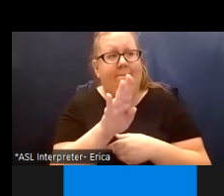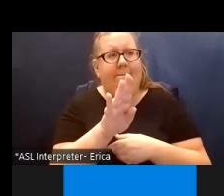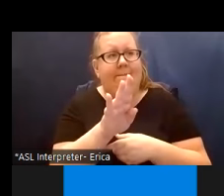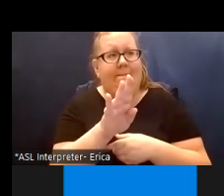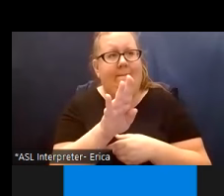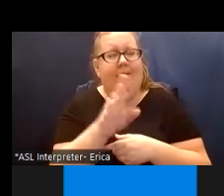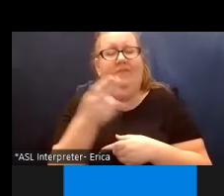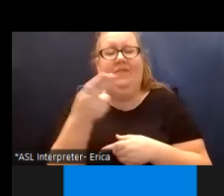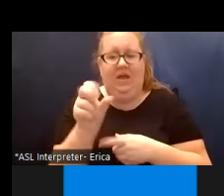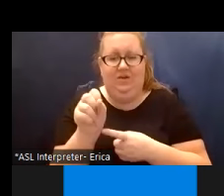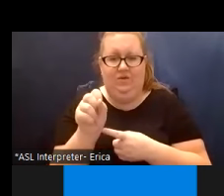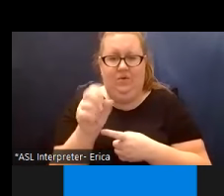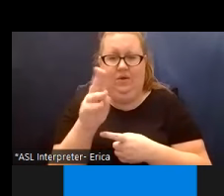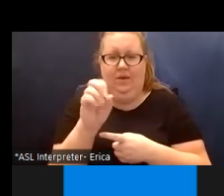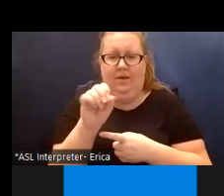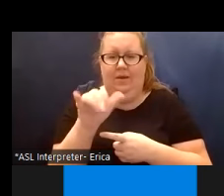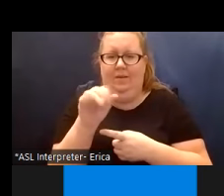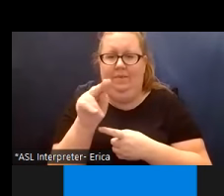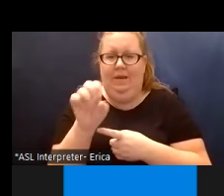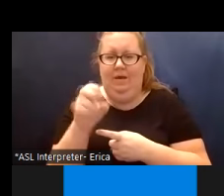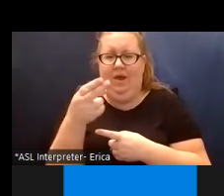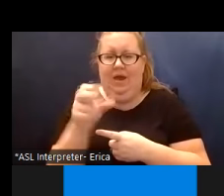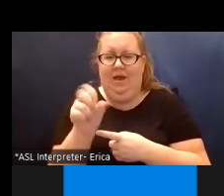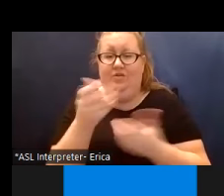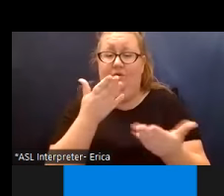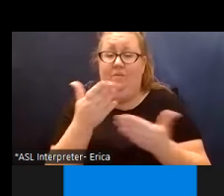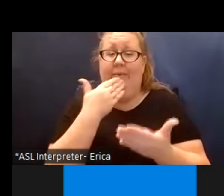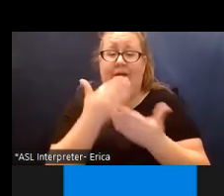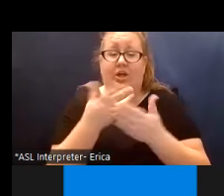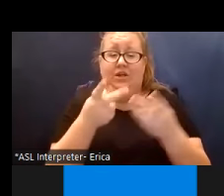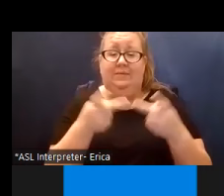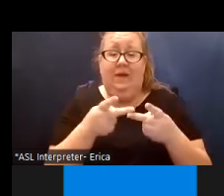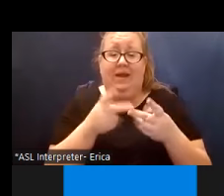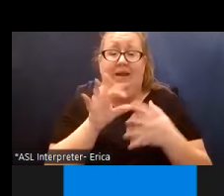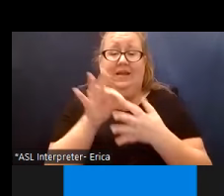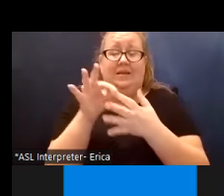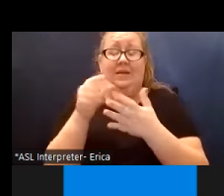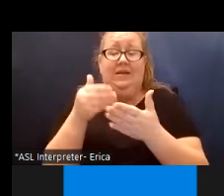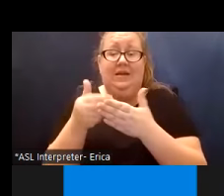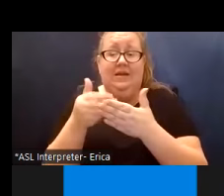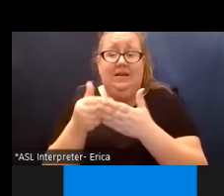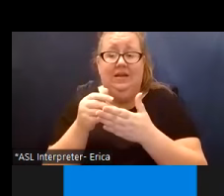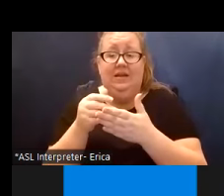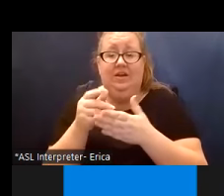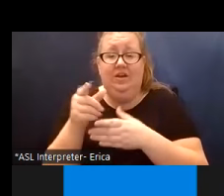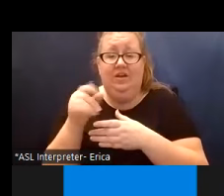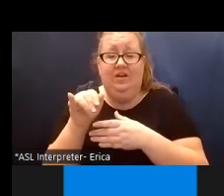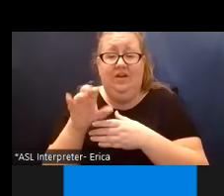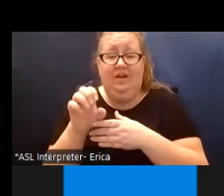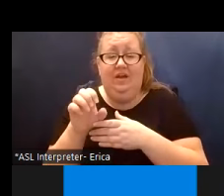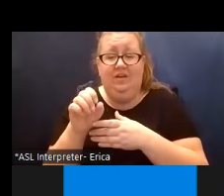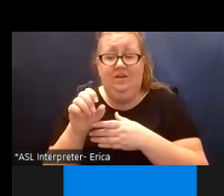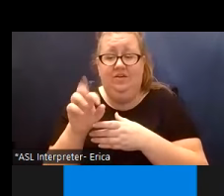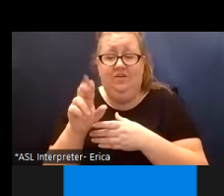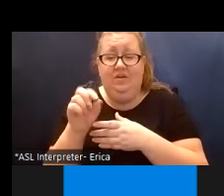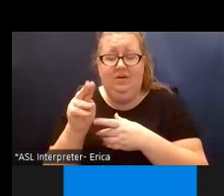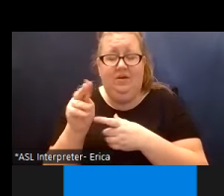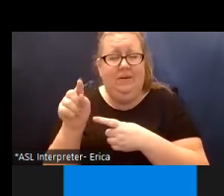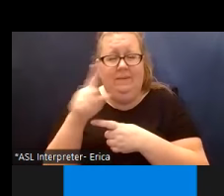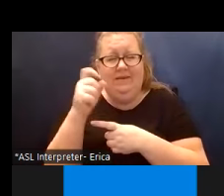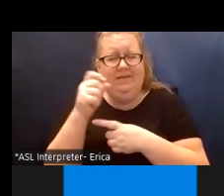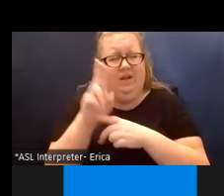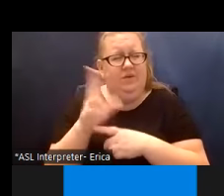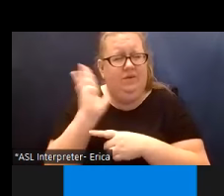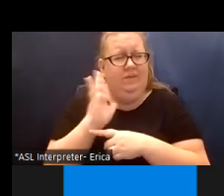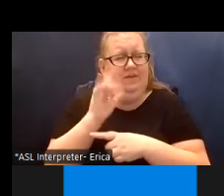the high school, Bayonne High School, would probably be a good spot to do, especially near the ice rink, because I know that they've used it before for what's